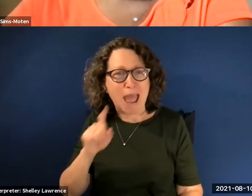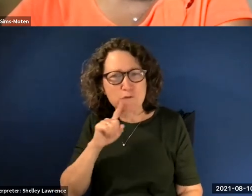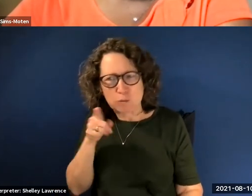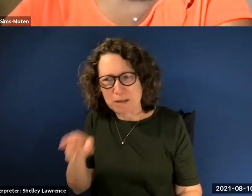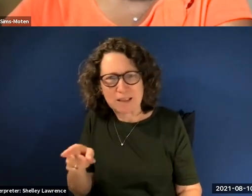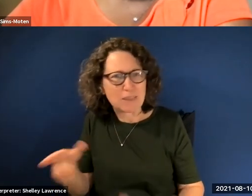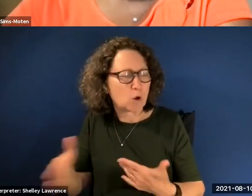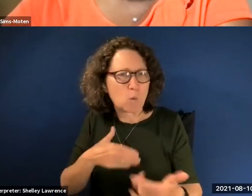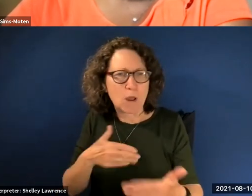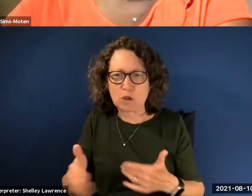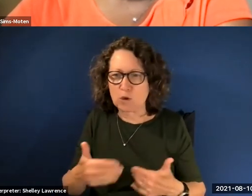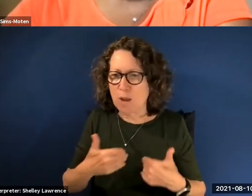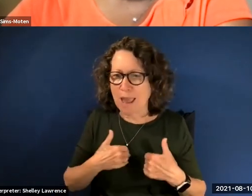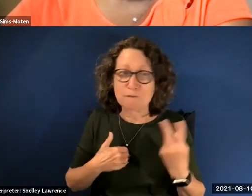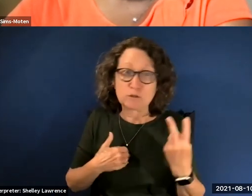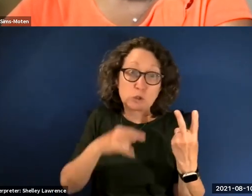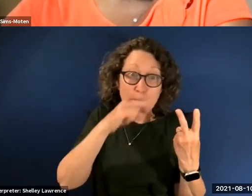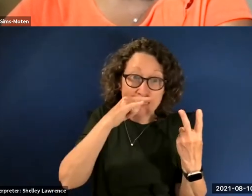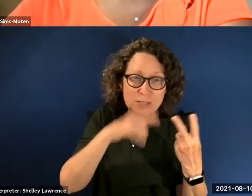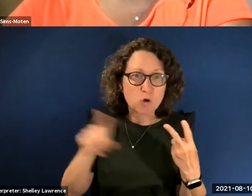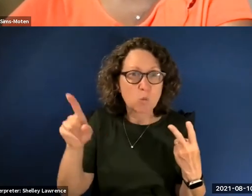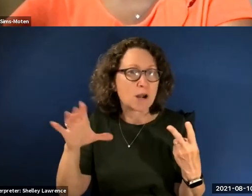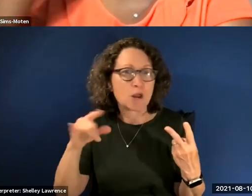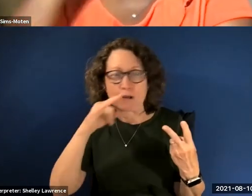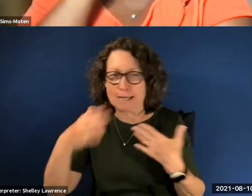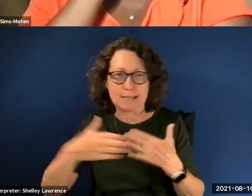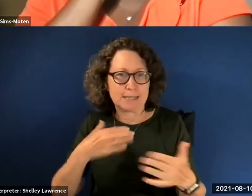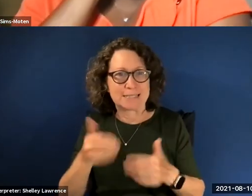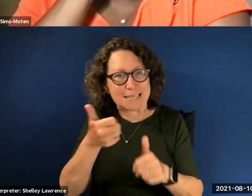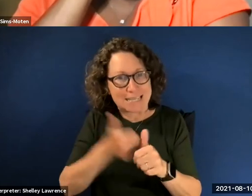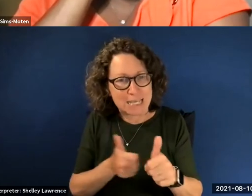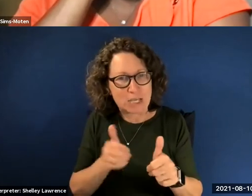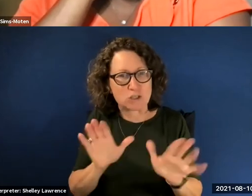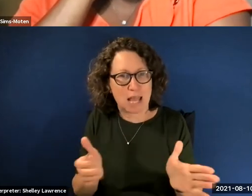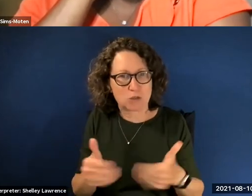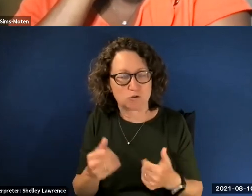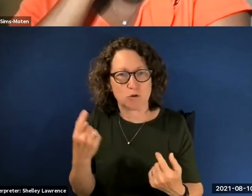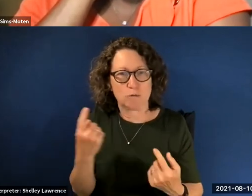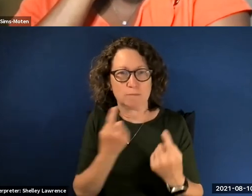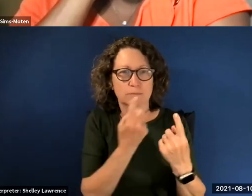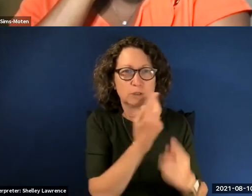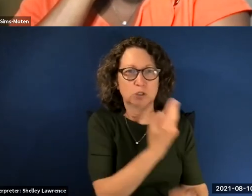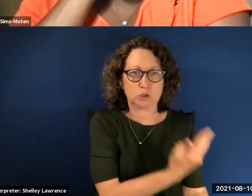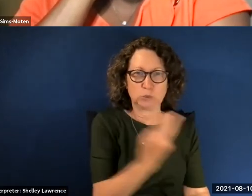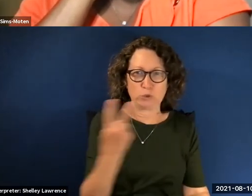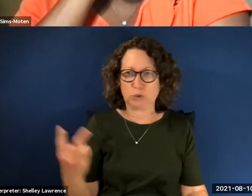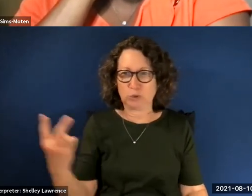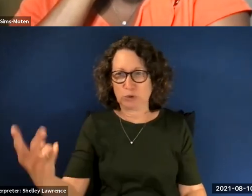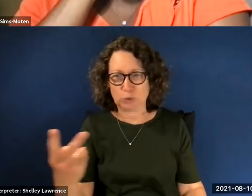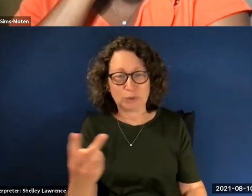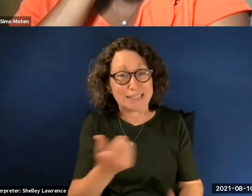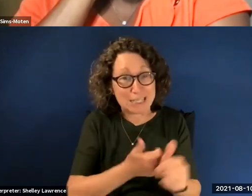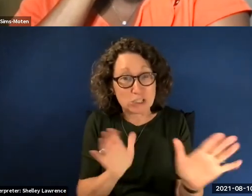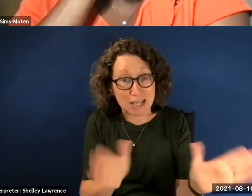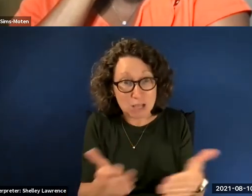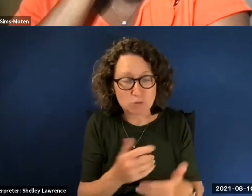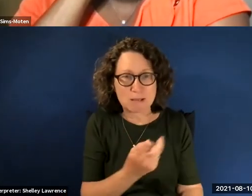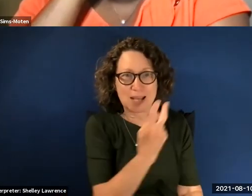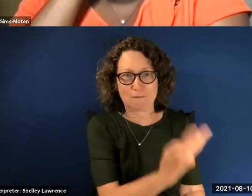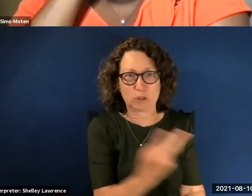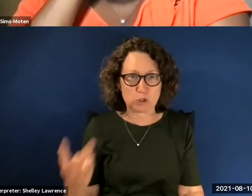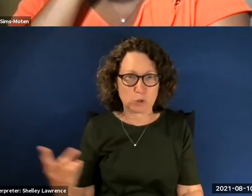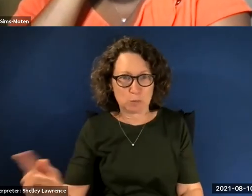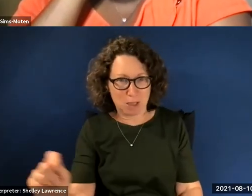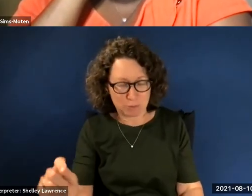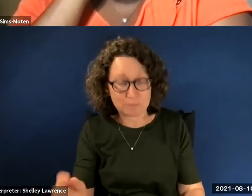there whether you have two kids or 100 kids. You have to have them in each restroom, or excuse me, in each classroom. And then you also